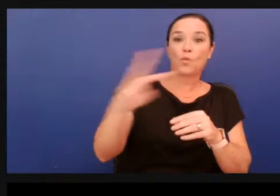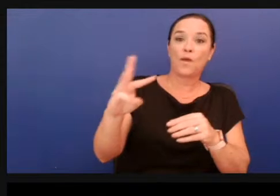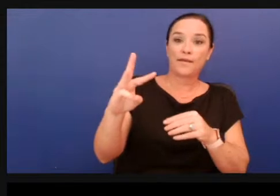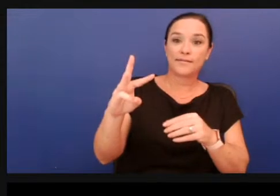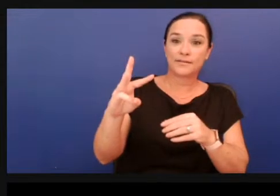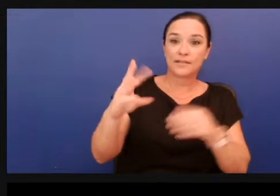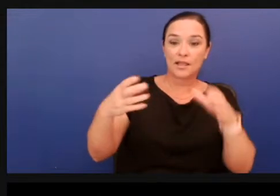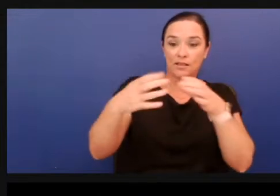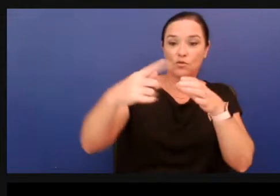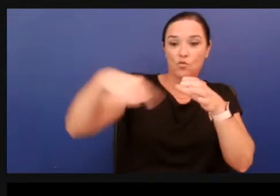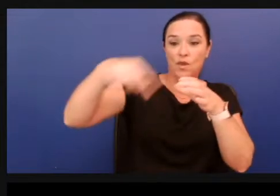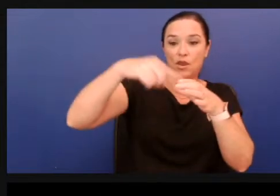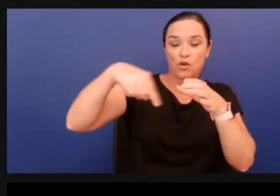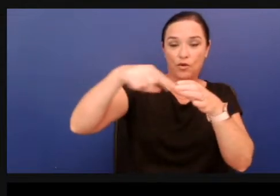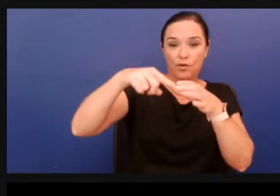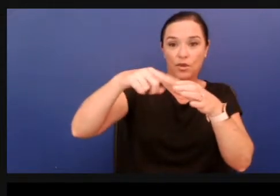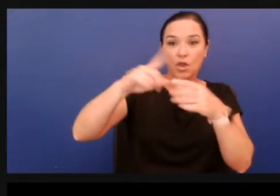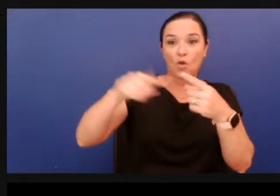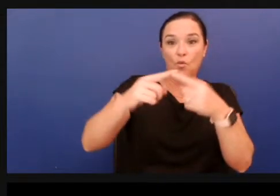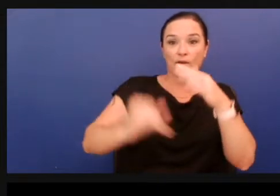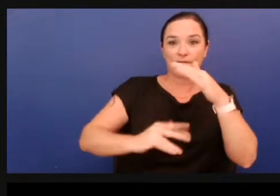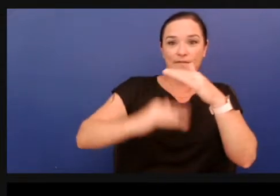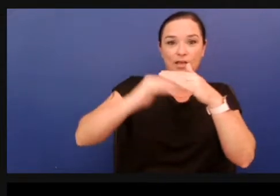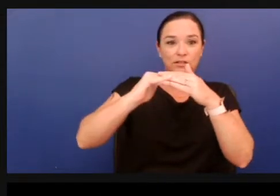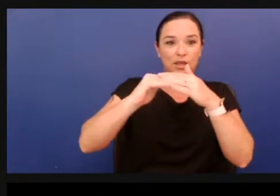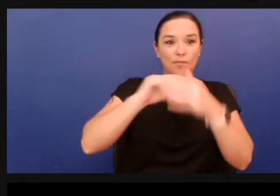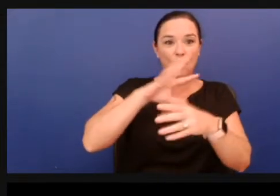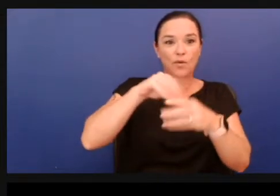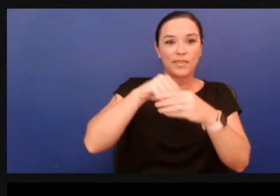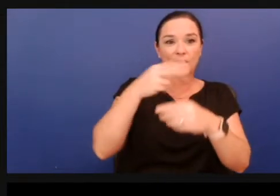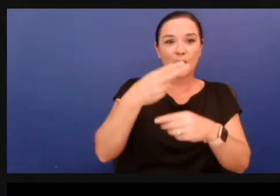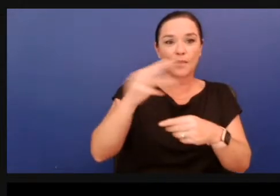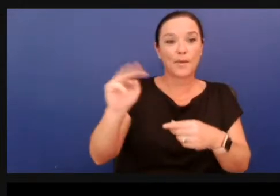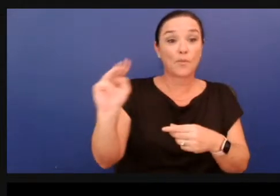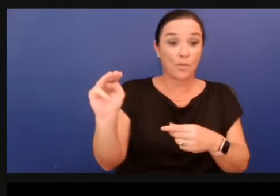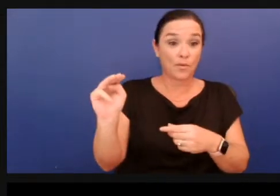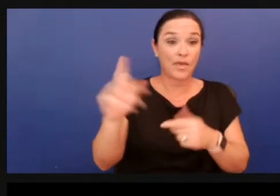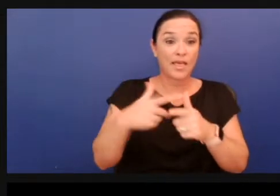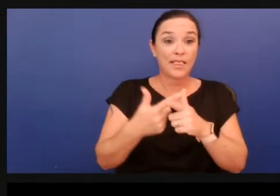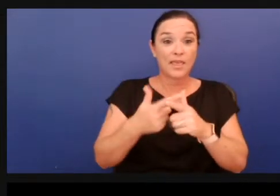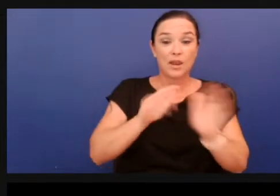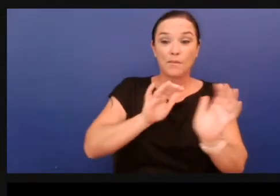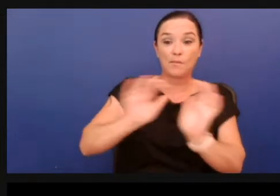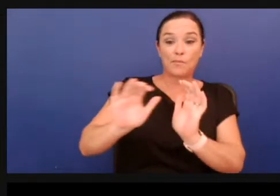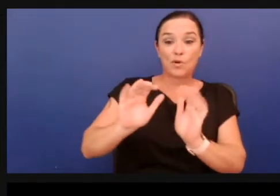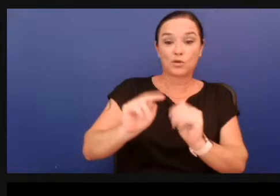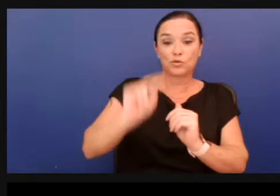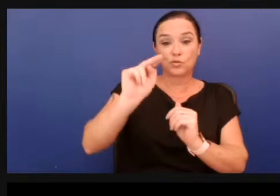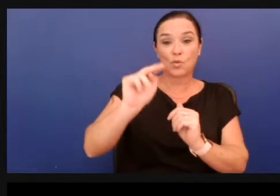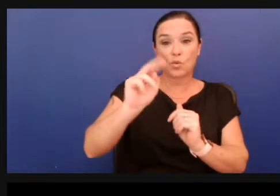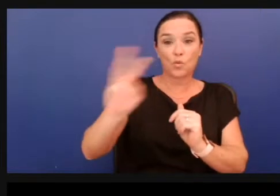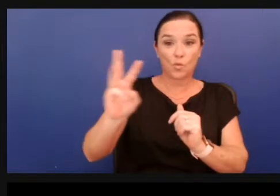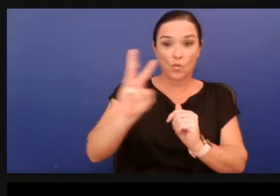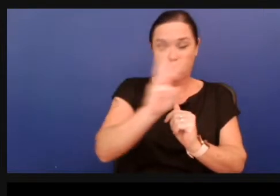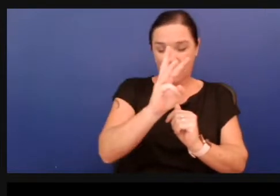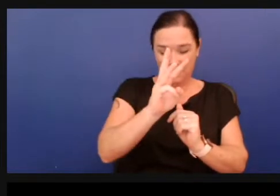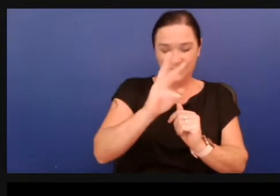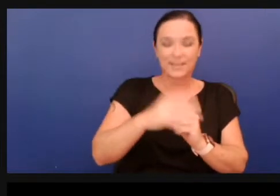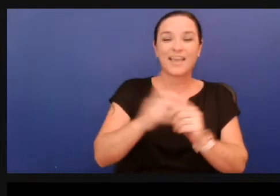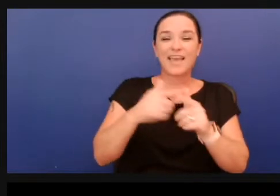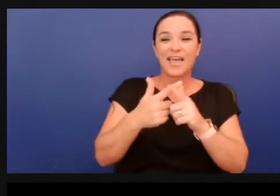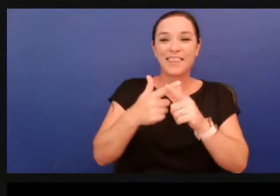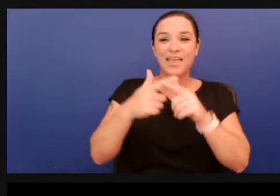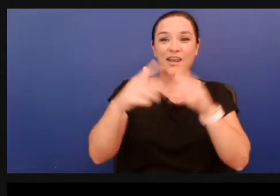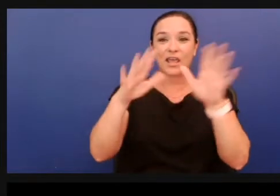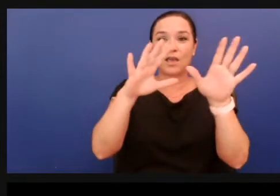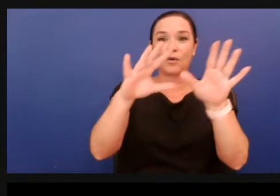sense that when a crater fills up within the Hale, it gets pushed northwest. And after it sagged back